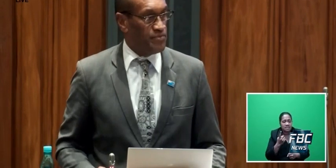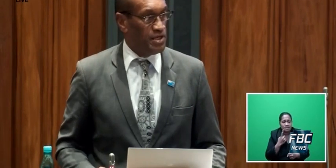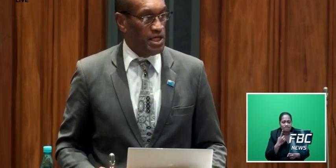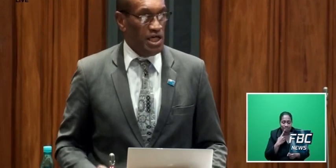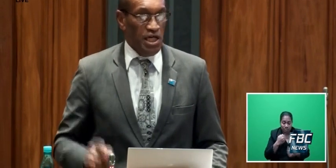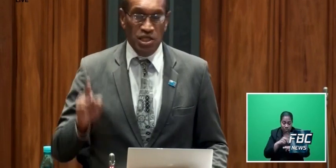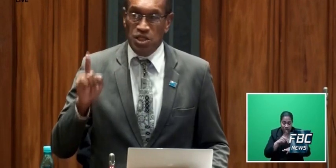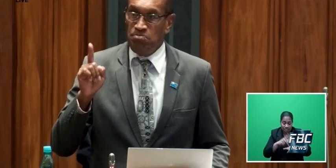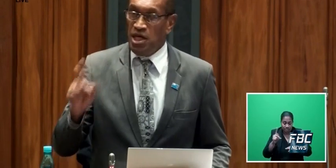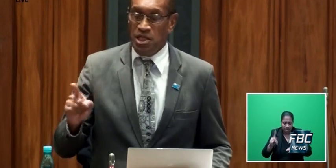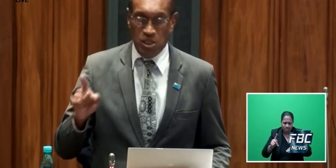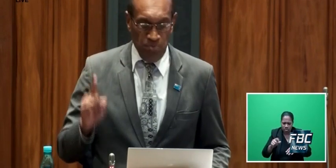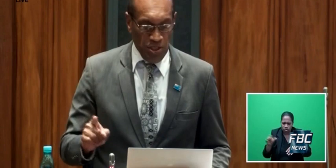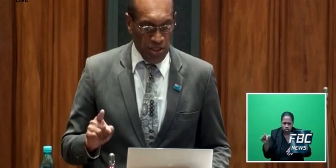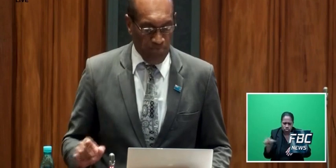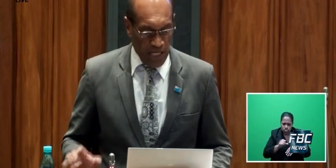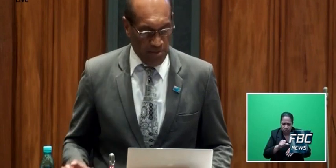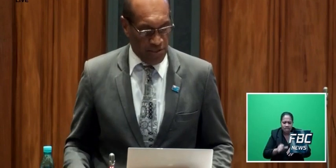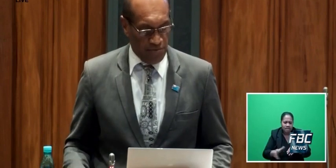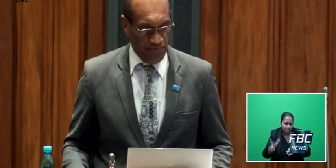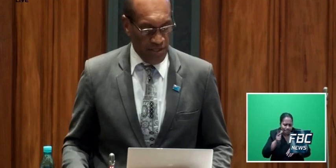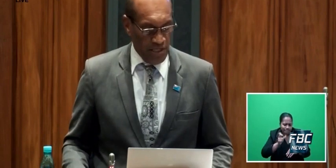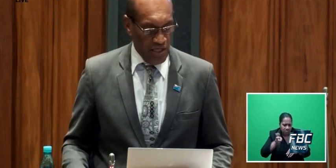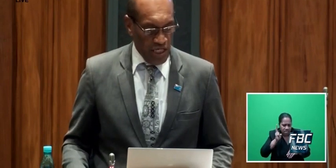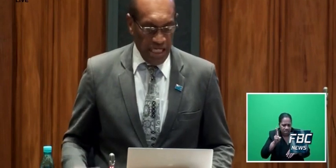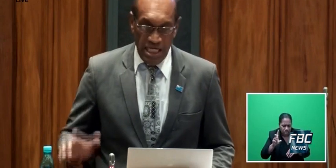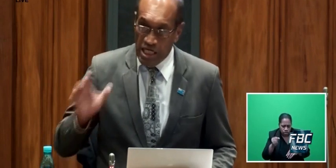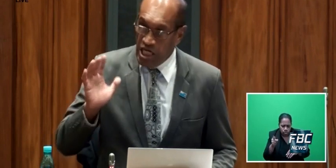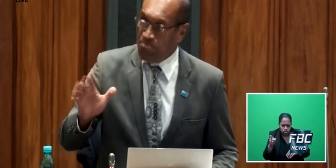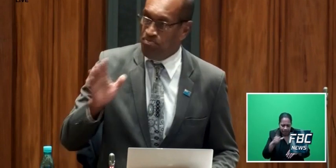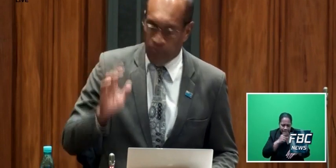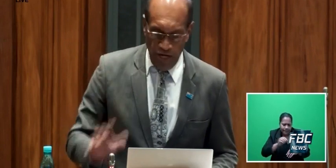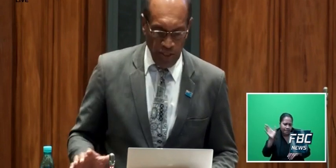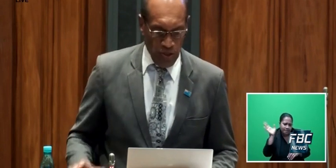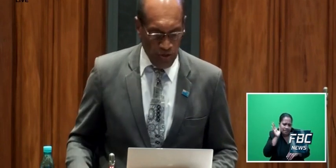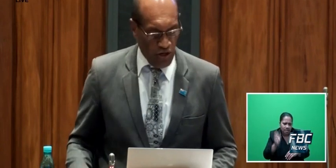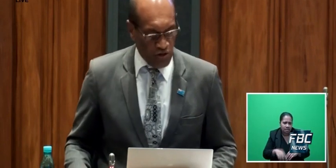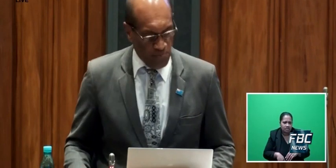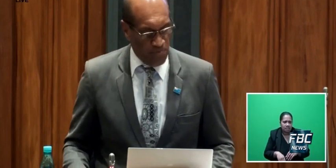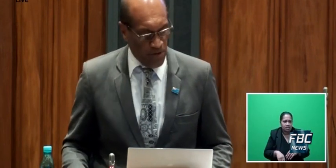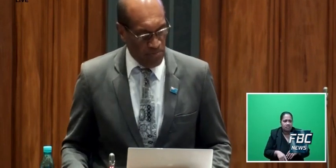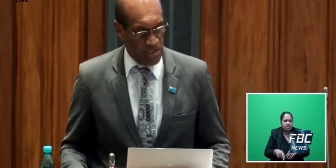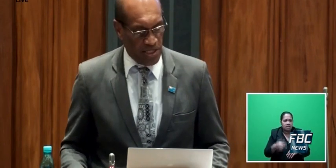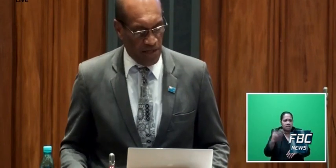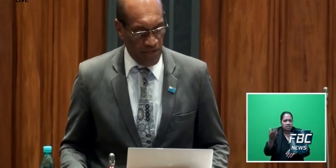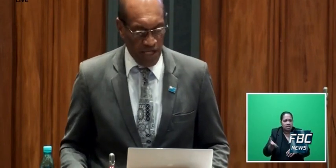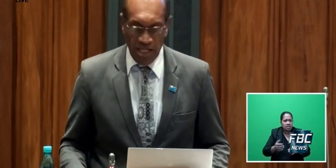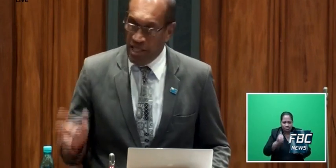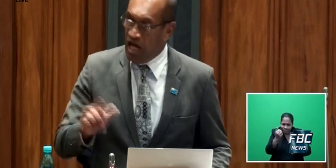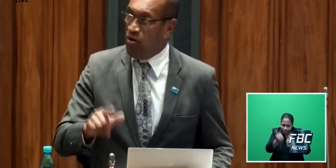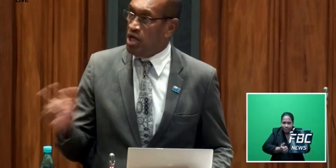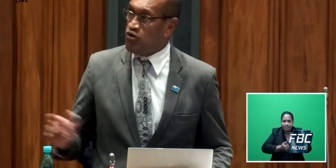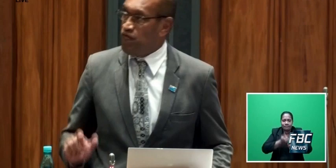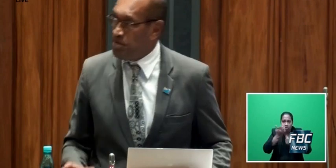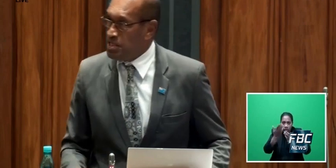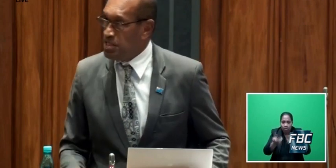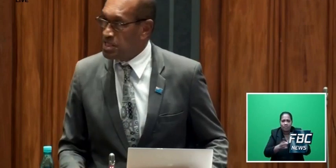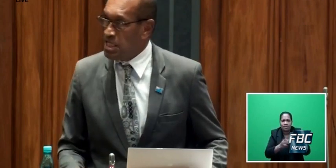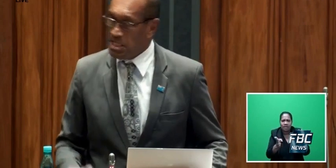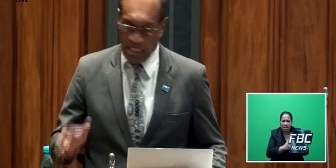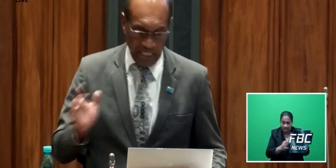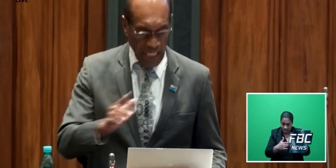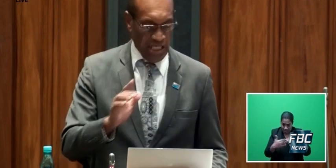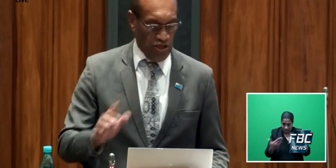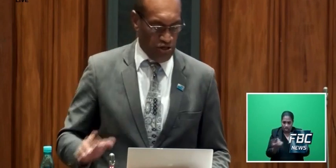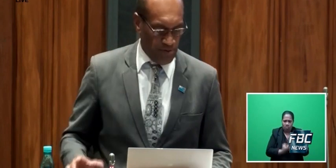it. In his maiden speech in Parliament, he heaped praise on the Honourable Prime Minister. Now, out of bitterness,